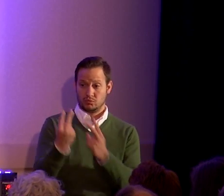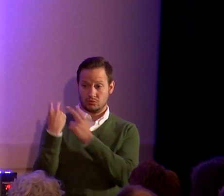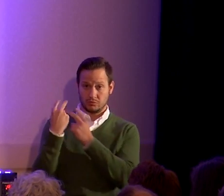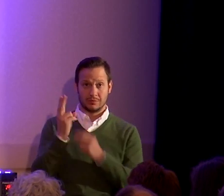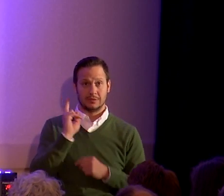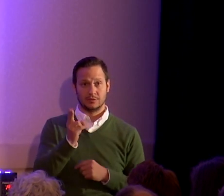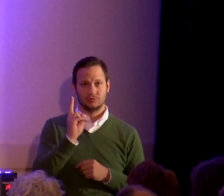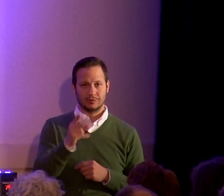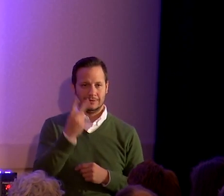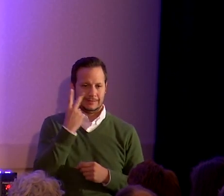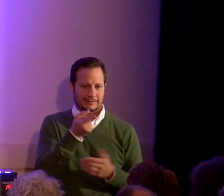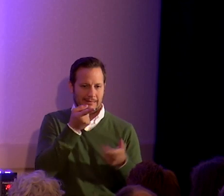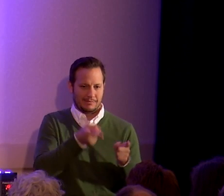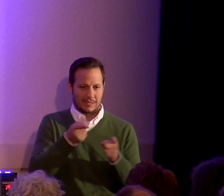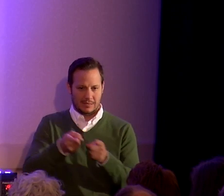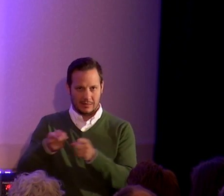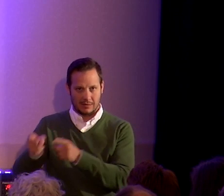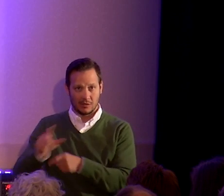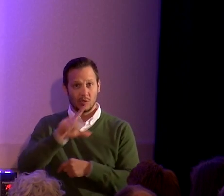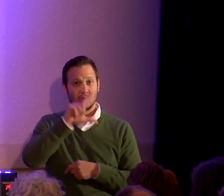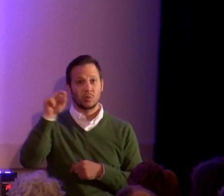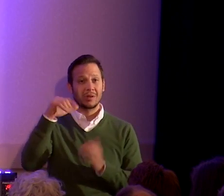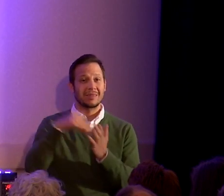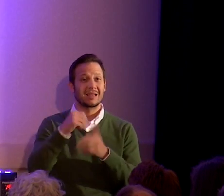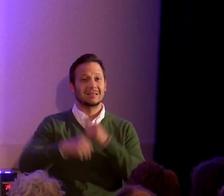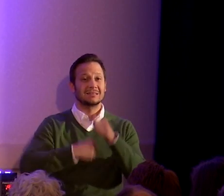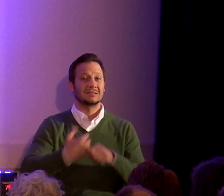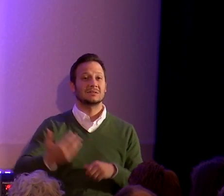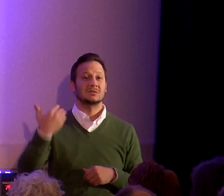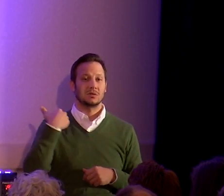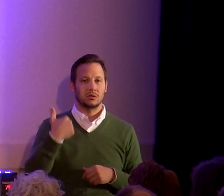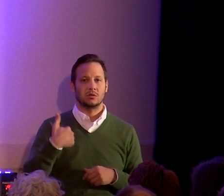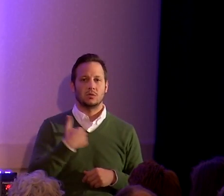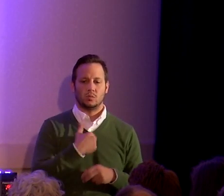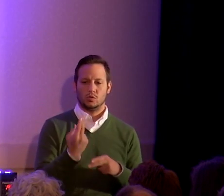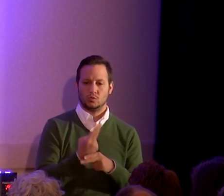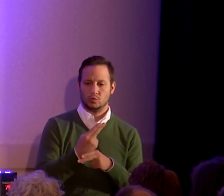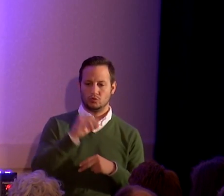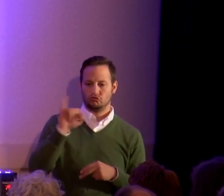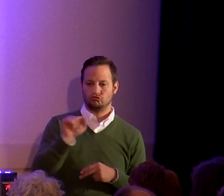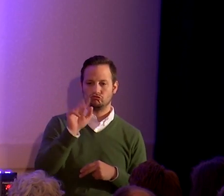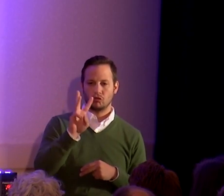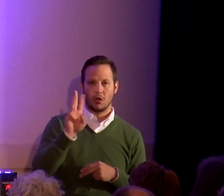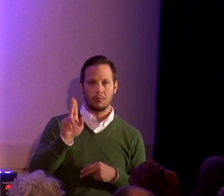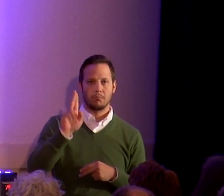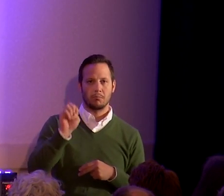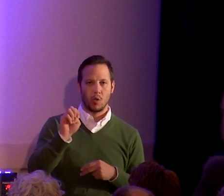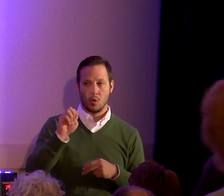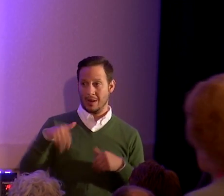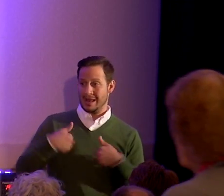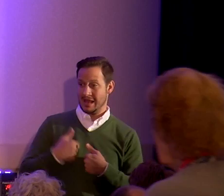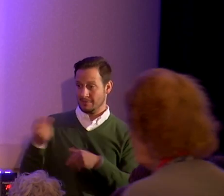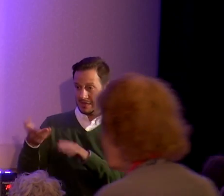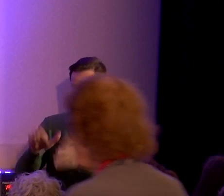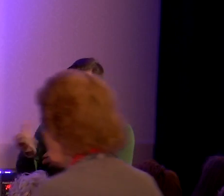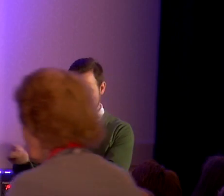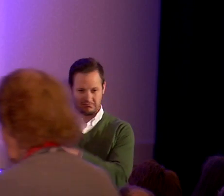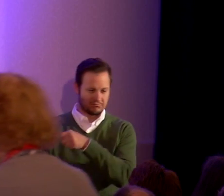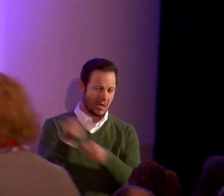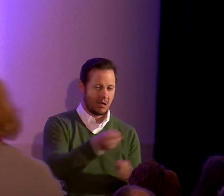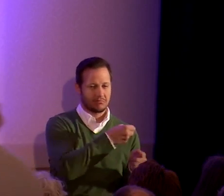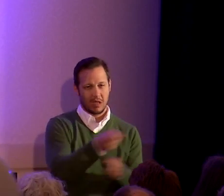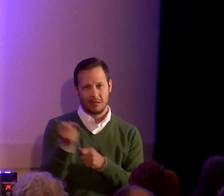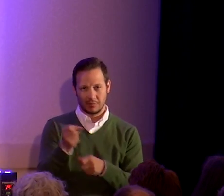that. I mean, 20,000 years ago, we're beating each other to death with the jawbones of animals that we managed to kill. 2,000 years